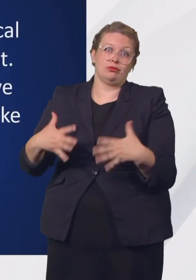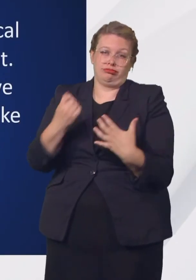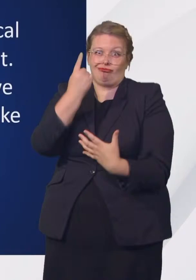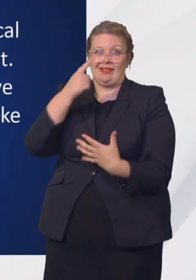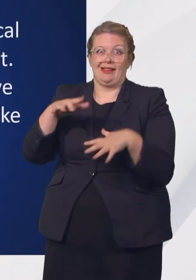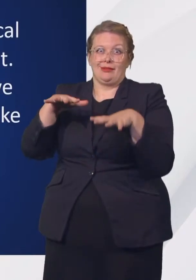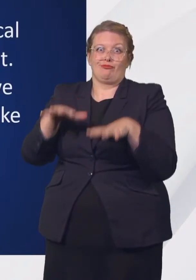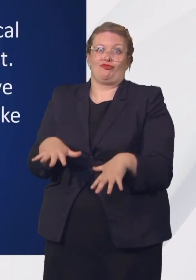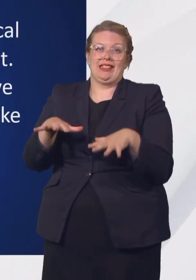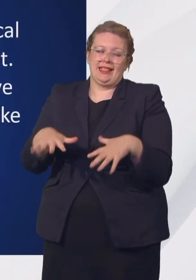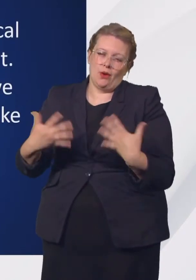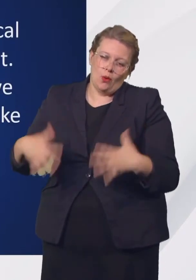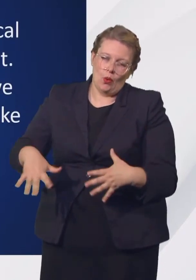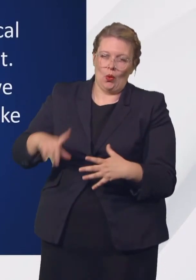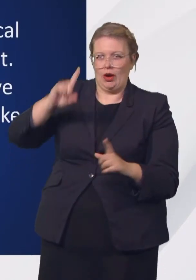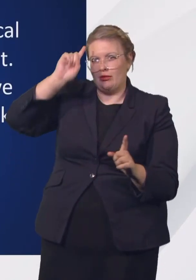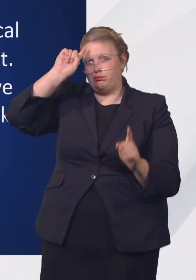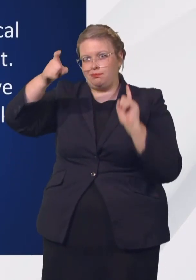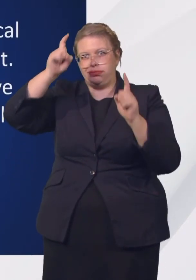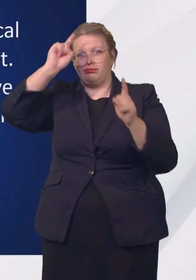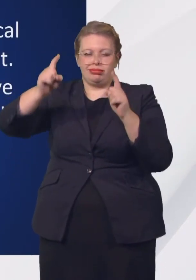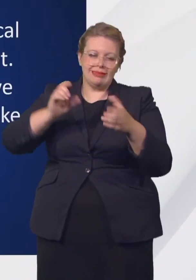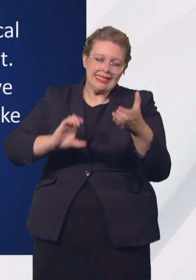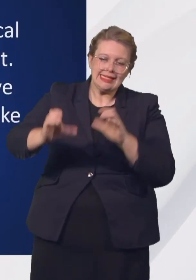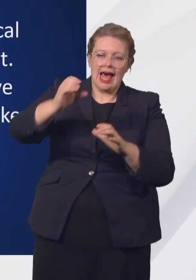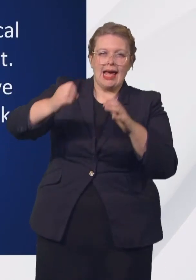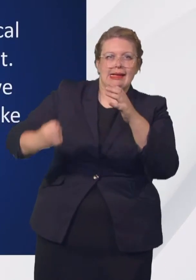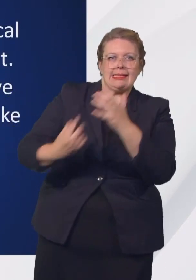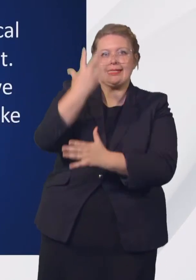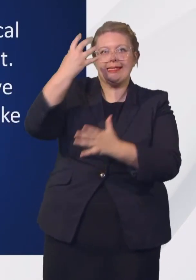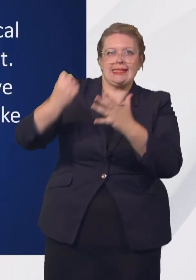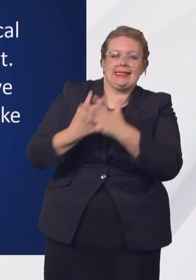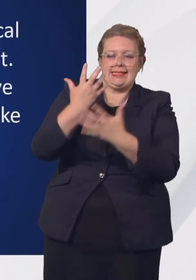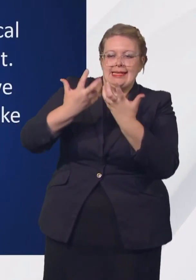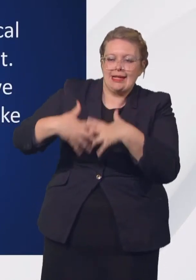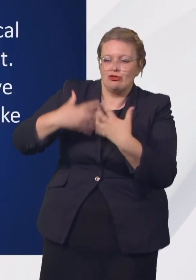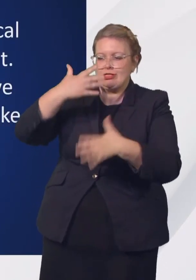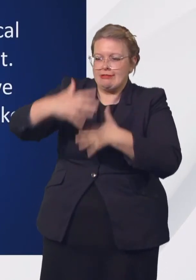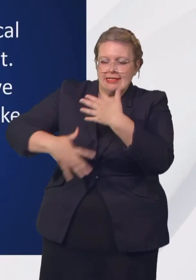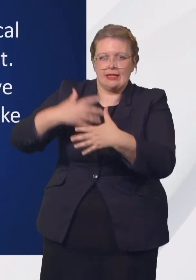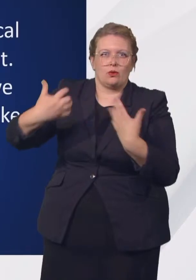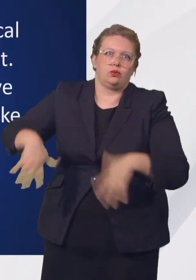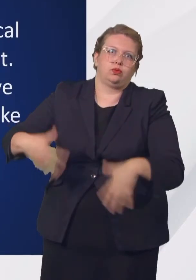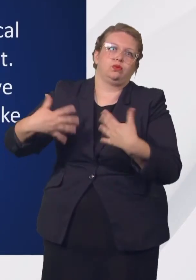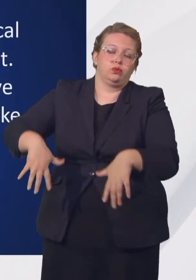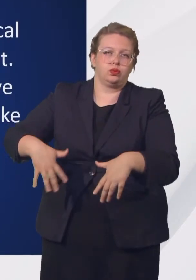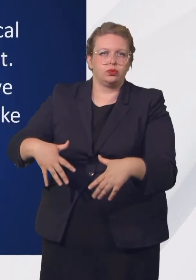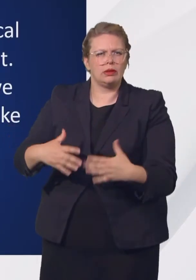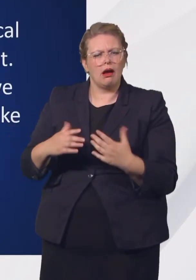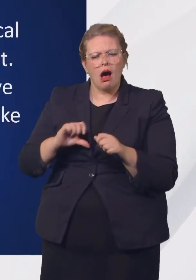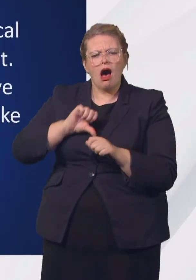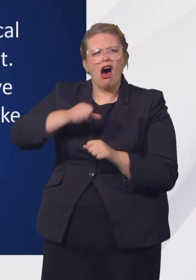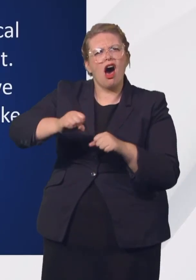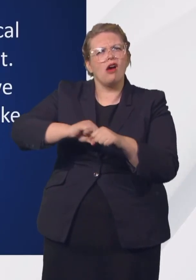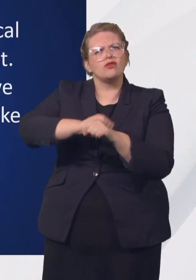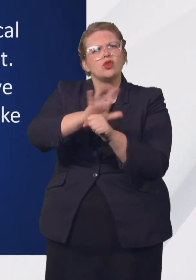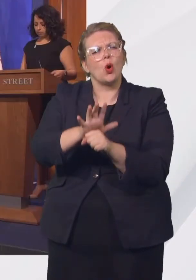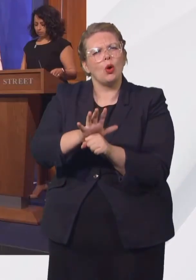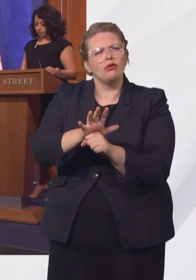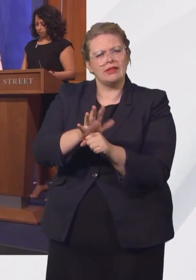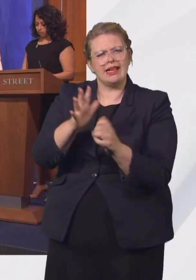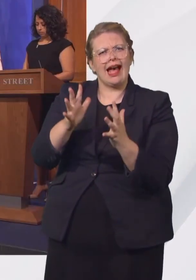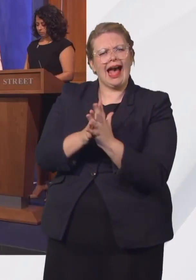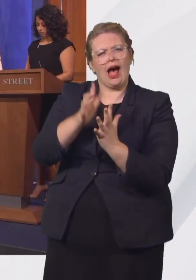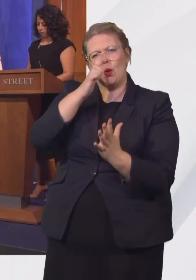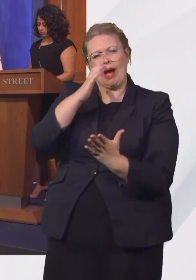What plans does the government have to continue this beyond COVID and make the UK a global leader in this area? Melanie, this is